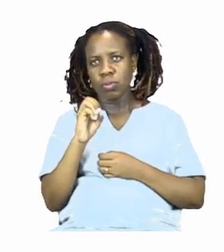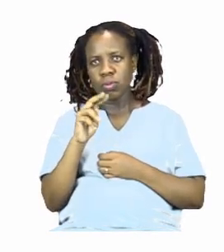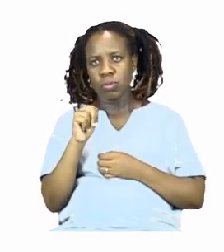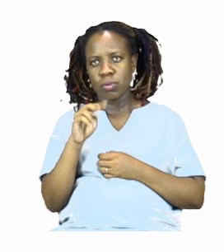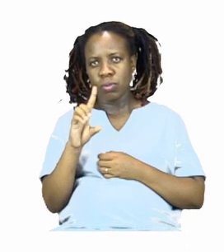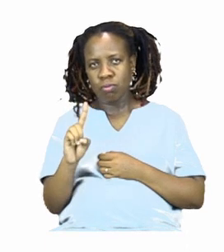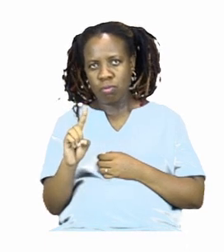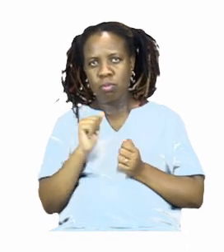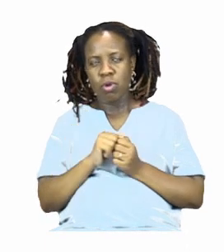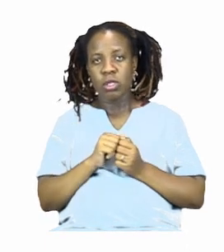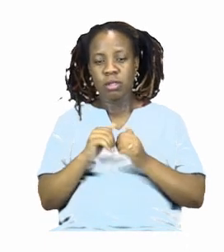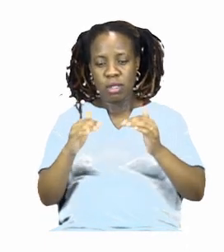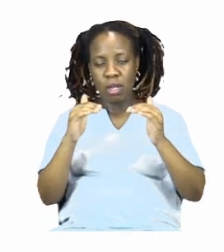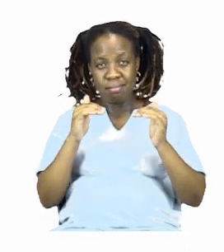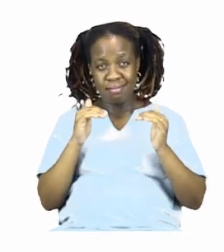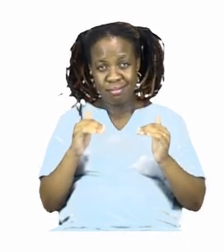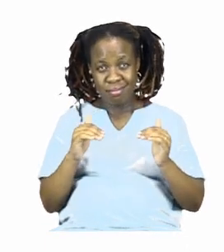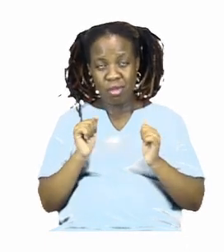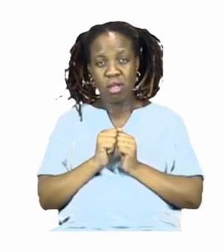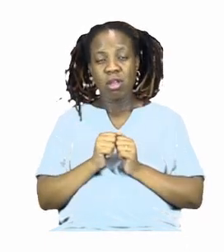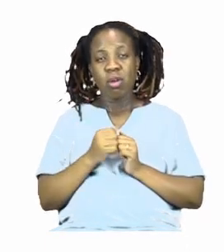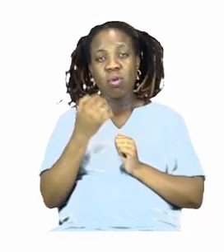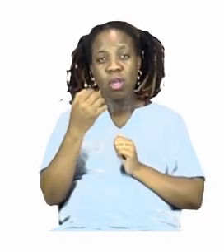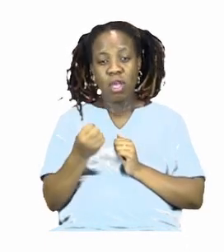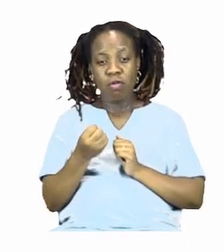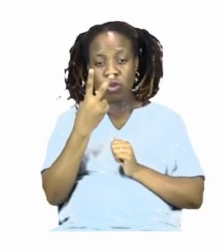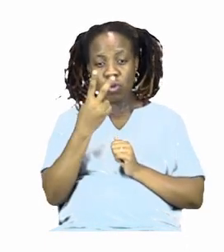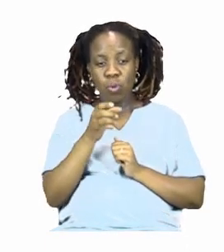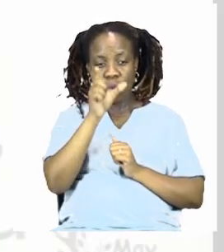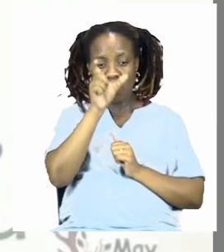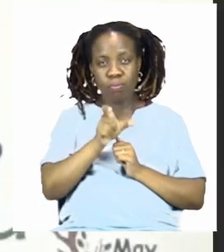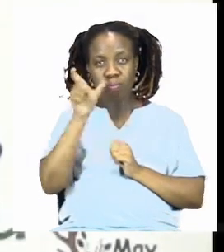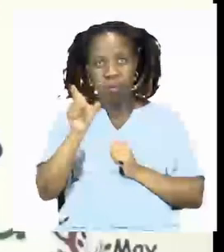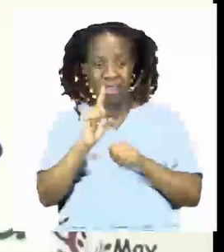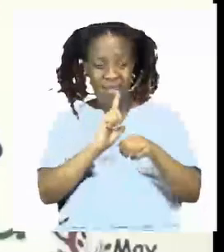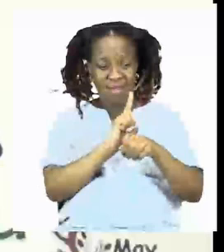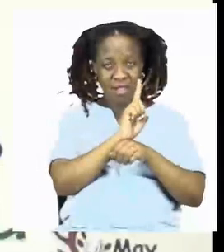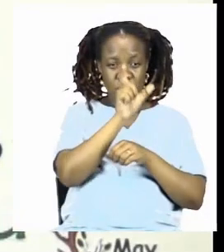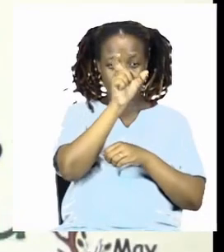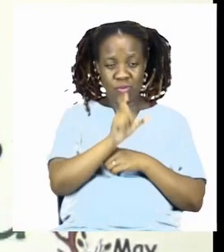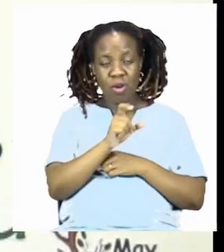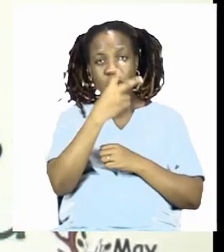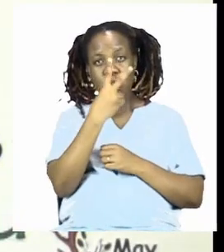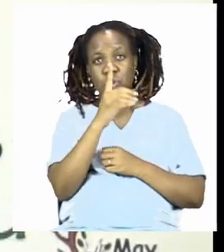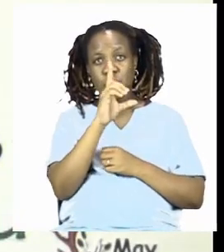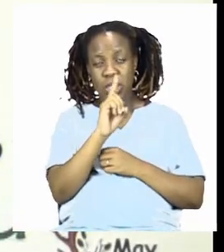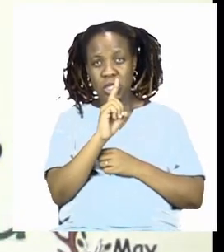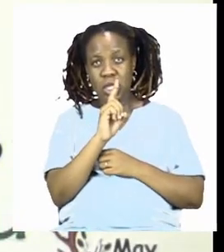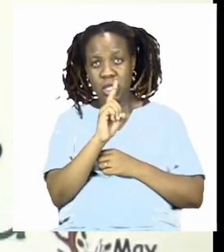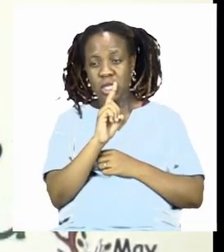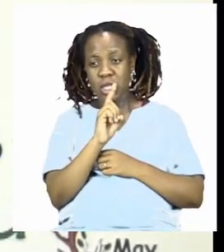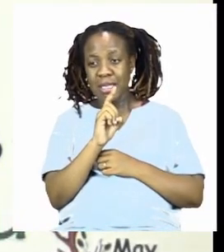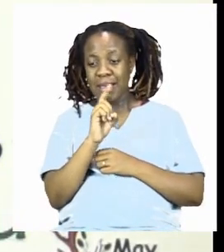the 3D shapes. And on the board I have two examples for you. Here I have pictures, but you